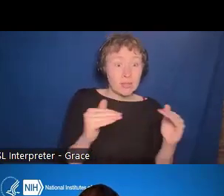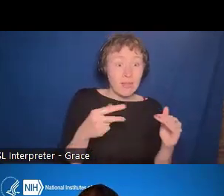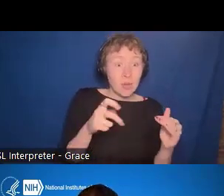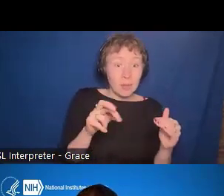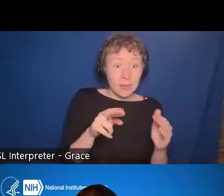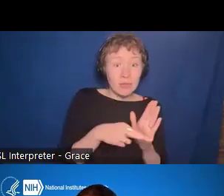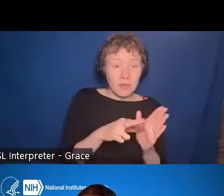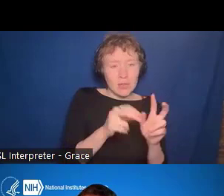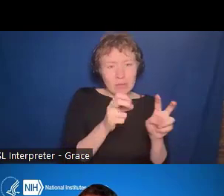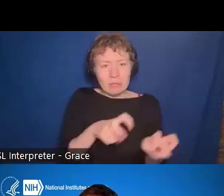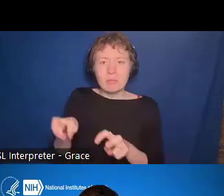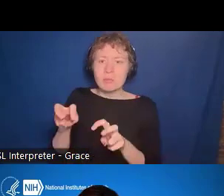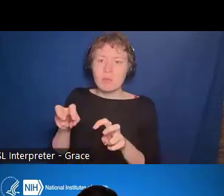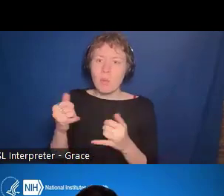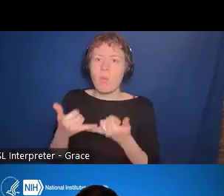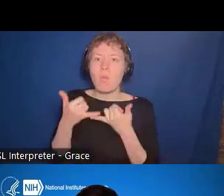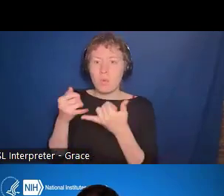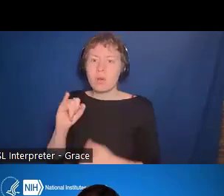awarding IC.